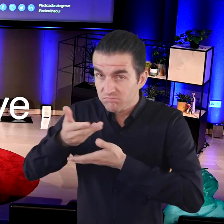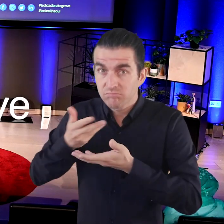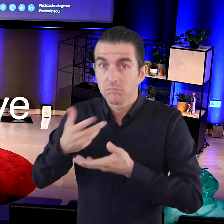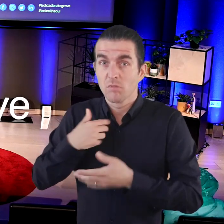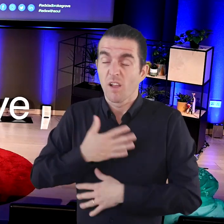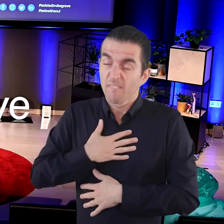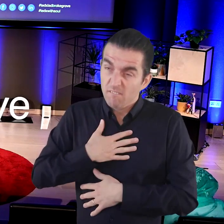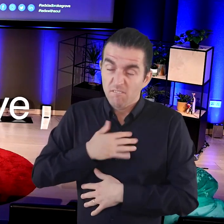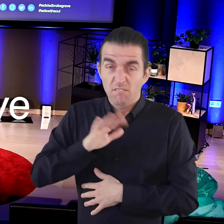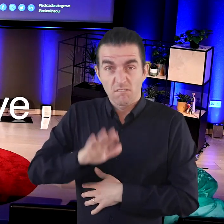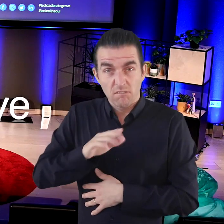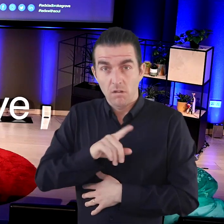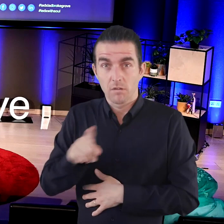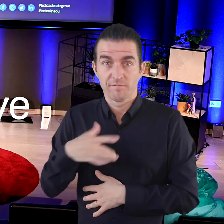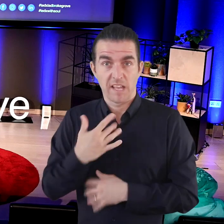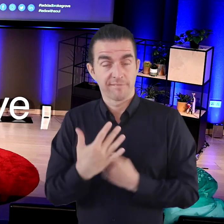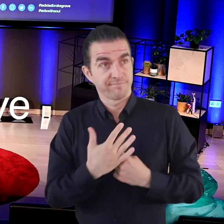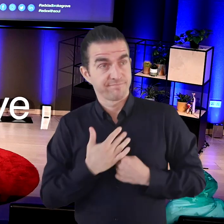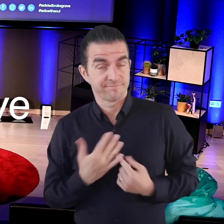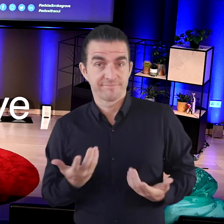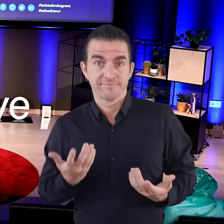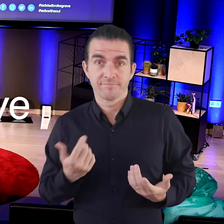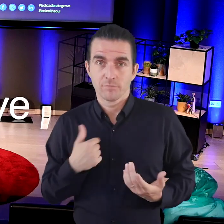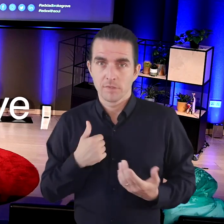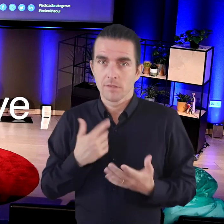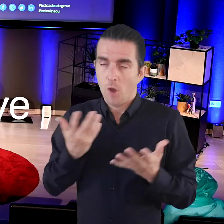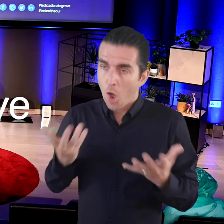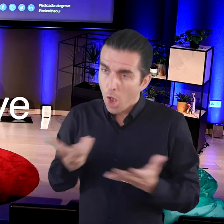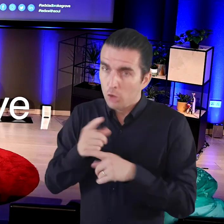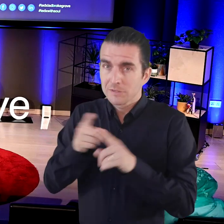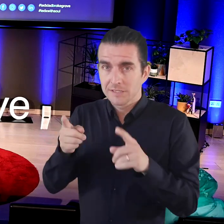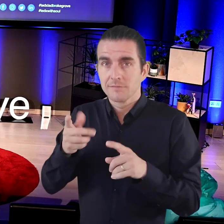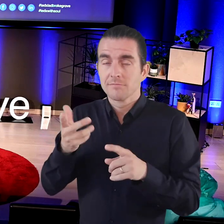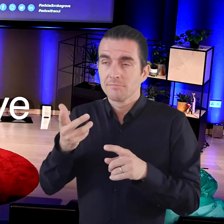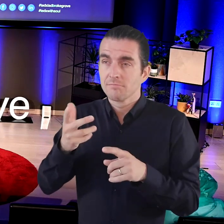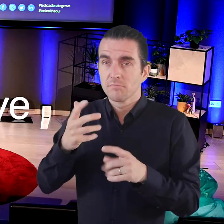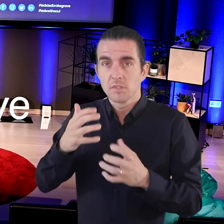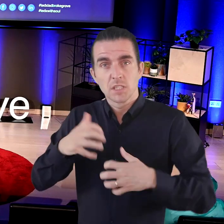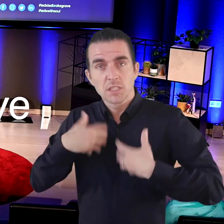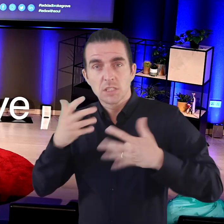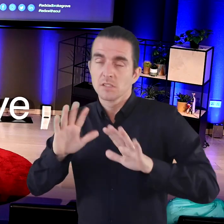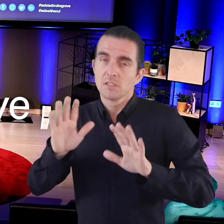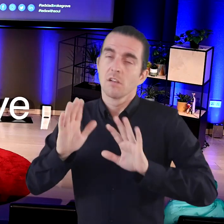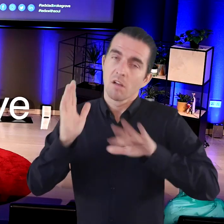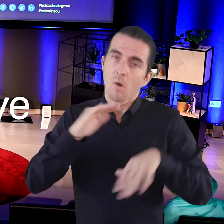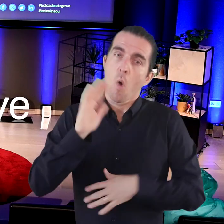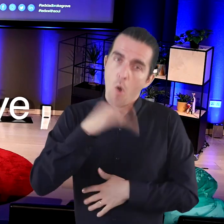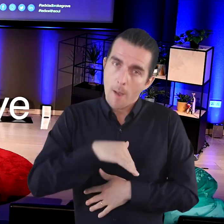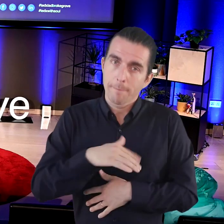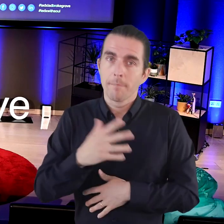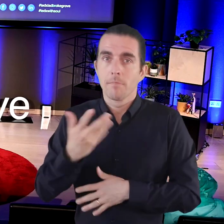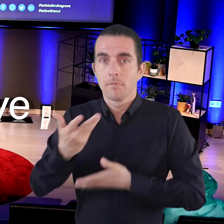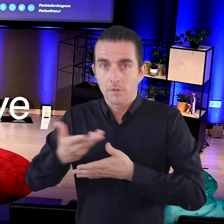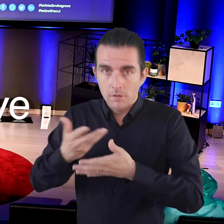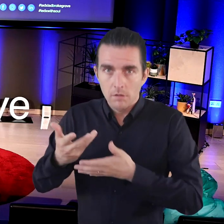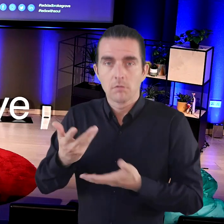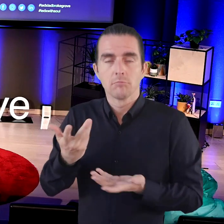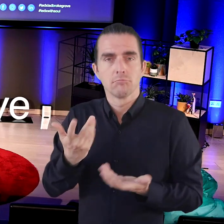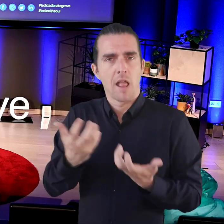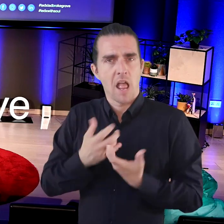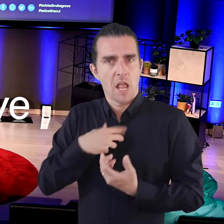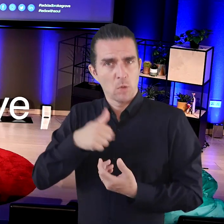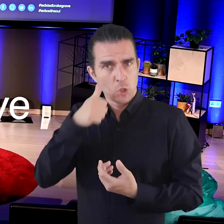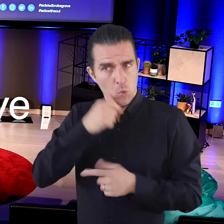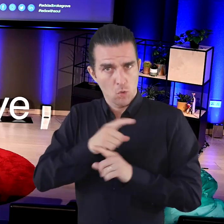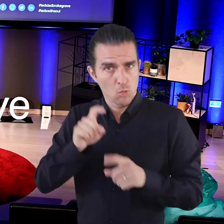we encouraged them home. How did we know they would listen? We didn't. We had to